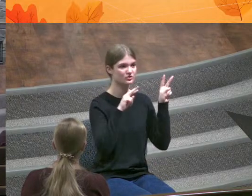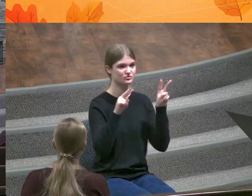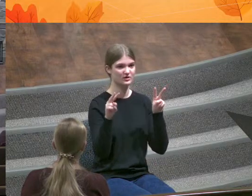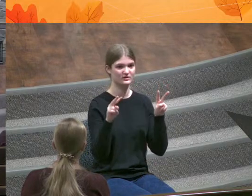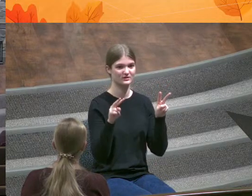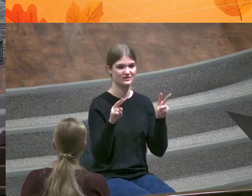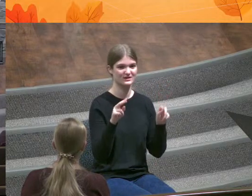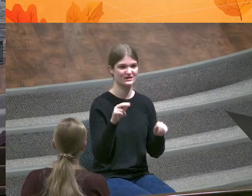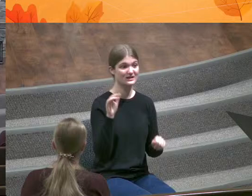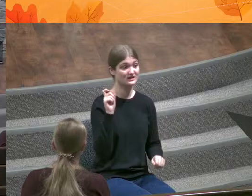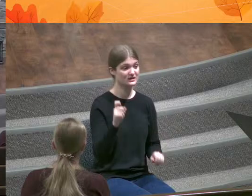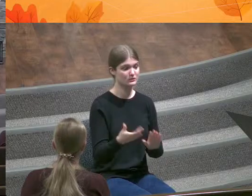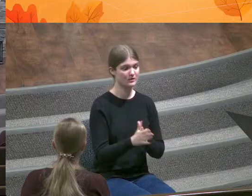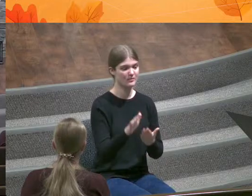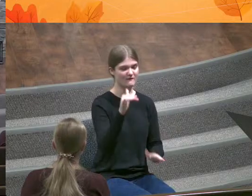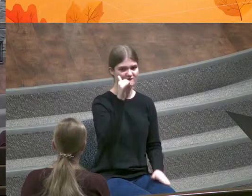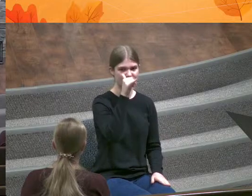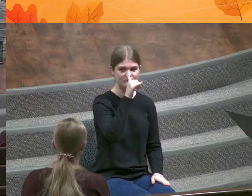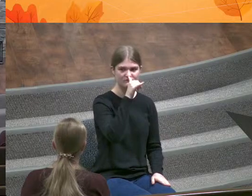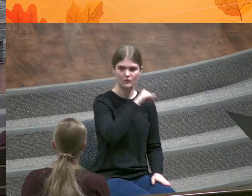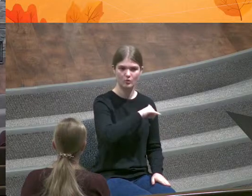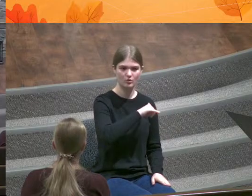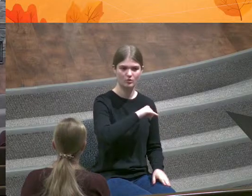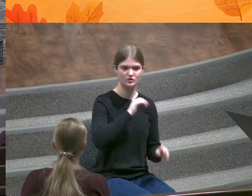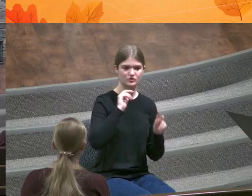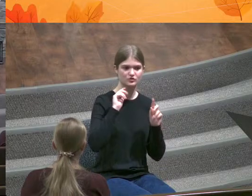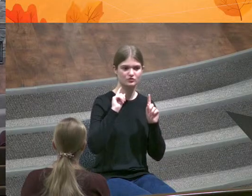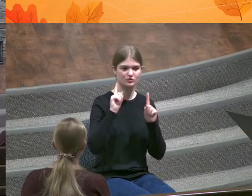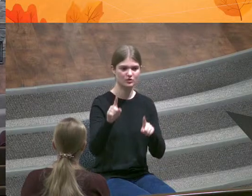a fool, Scripture says, to walk out and go,